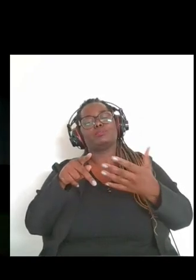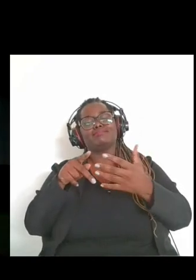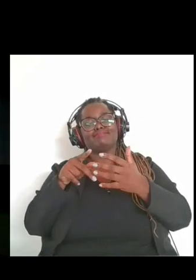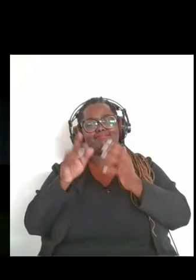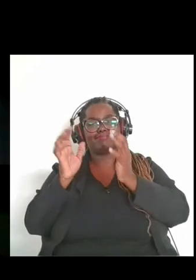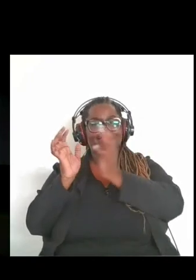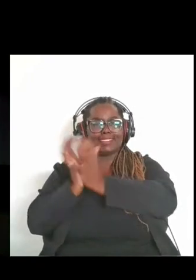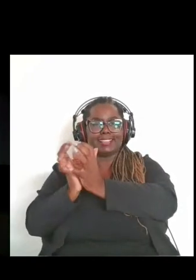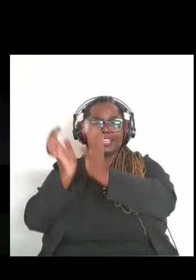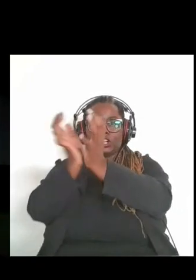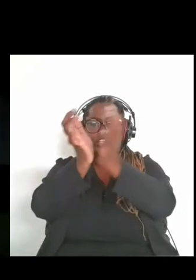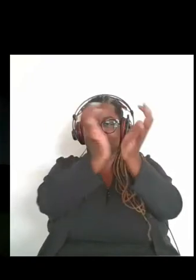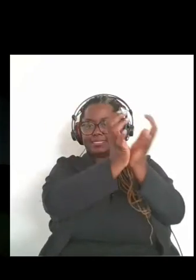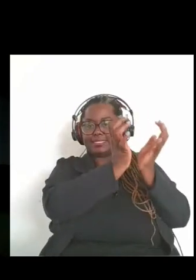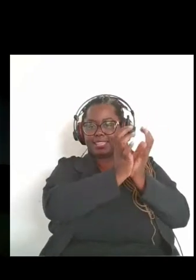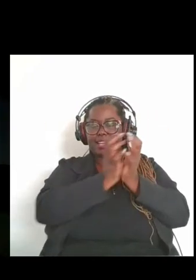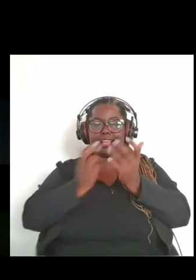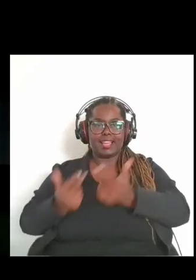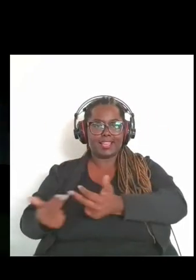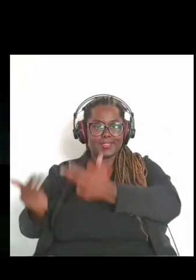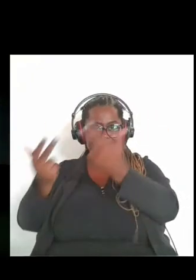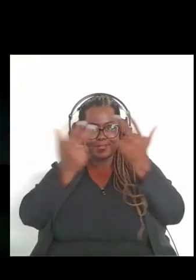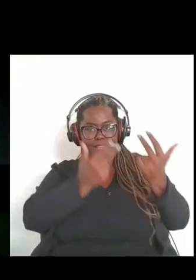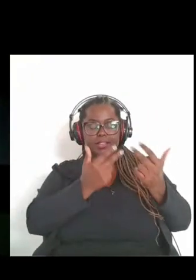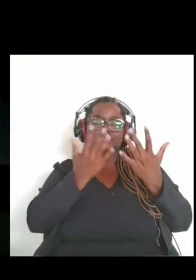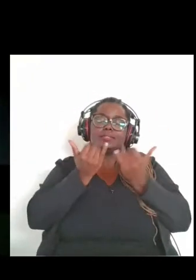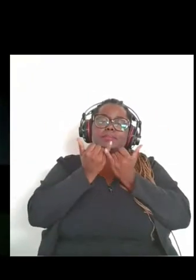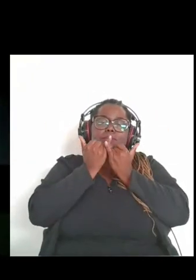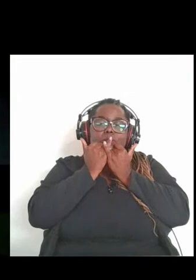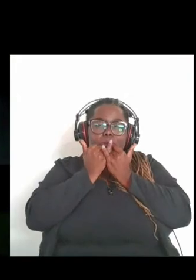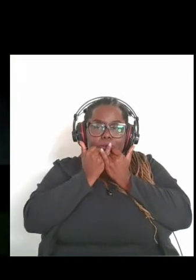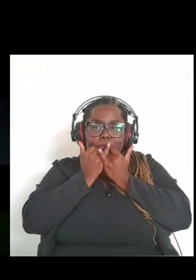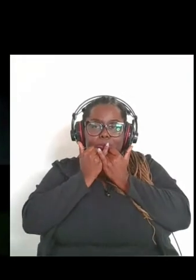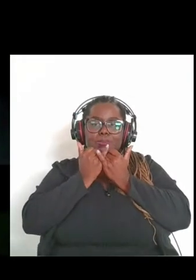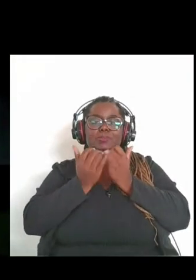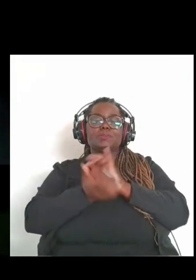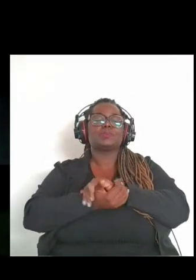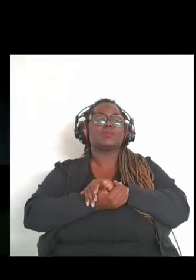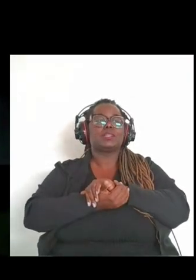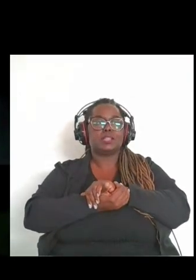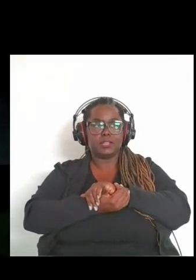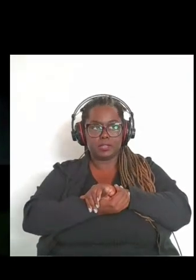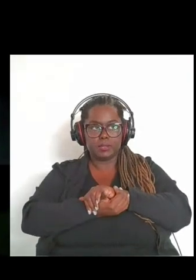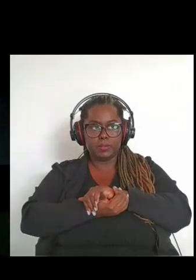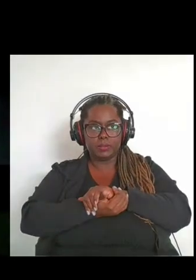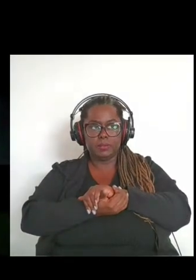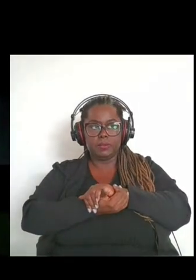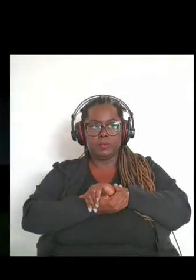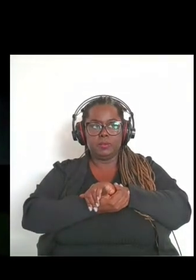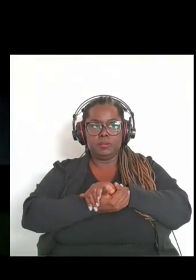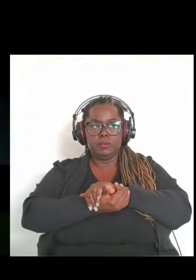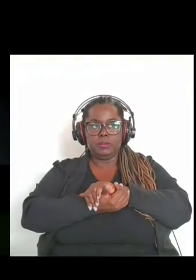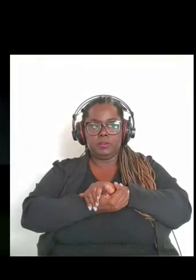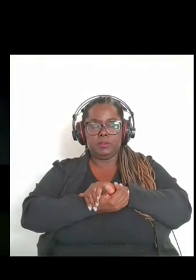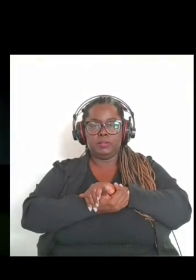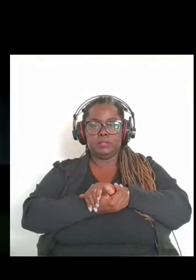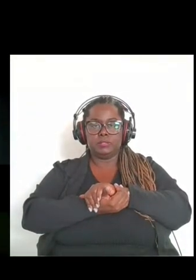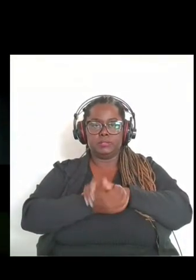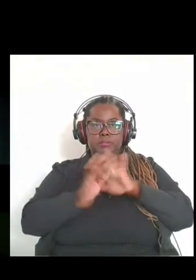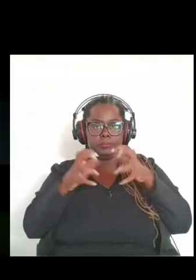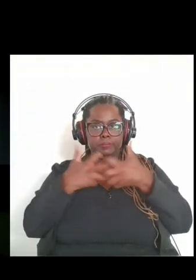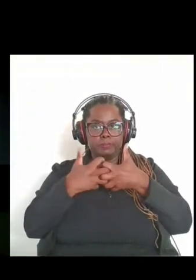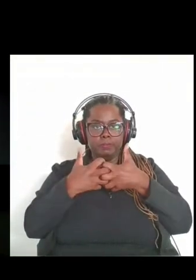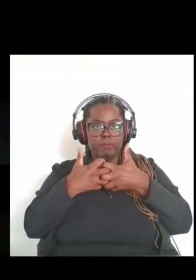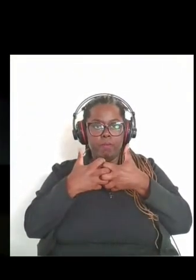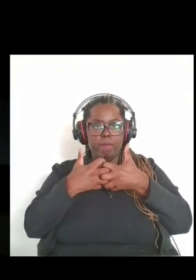trying to fit things in specific categories so I apologize for the way I pronounce